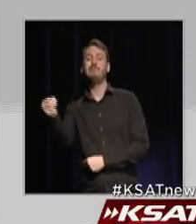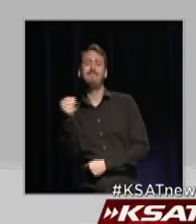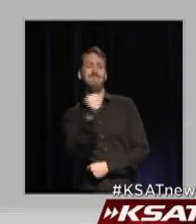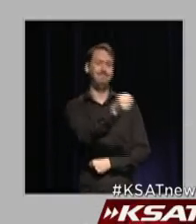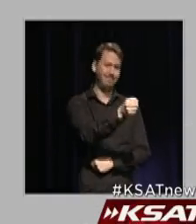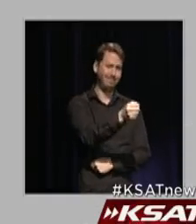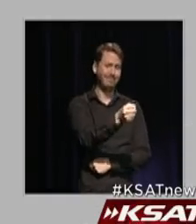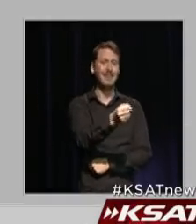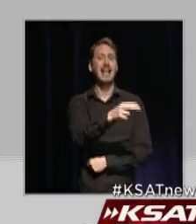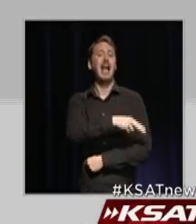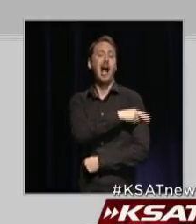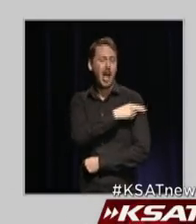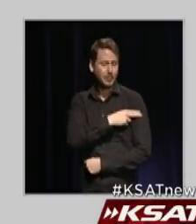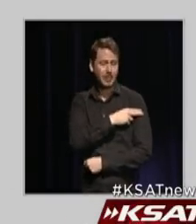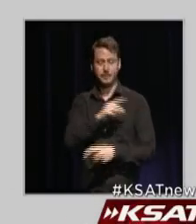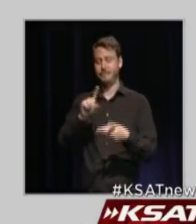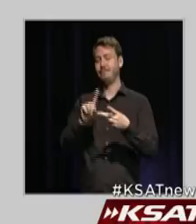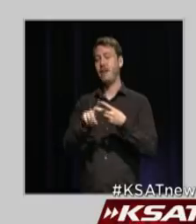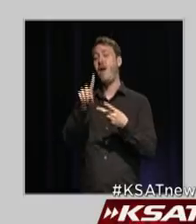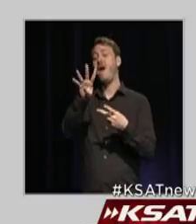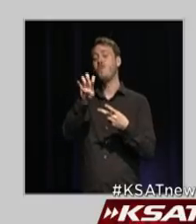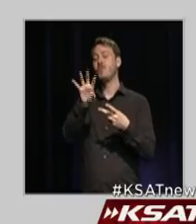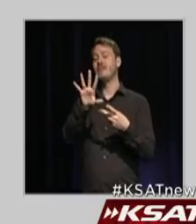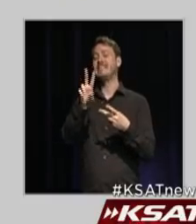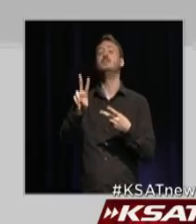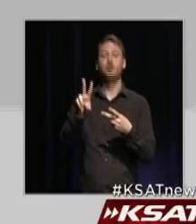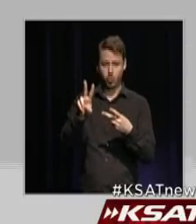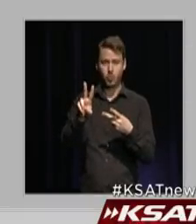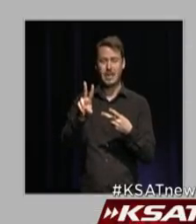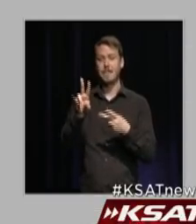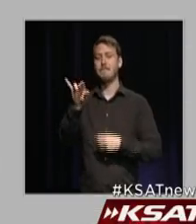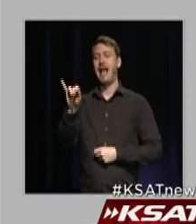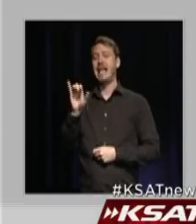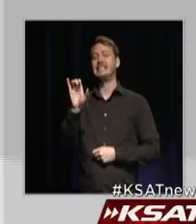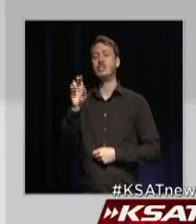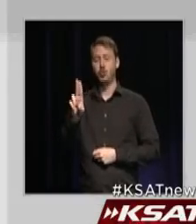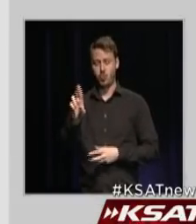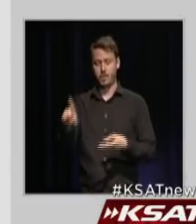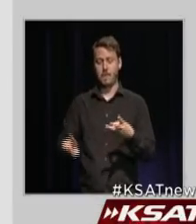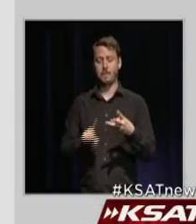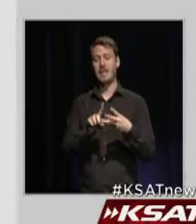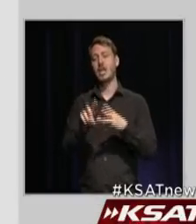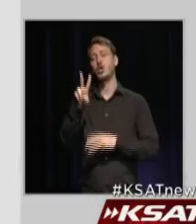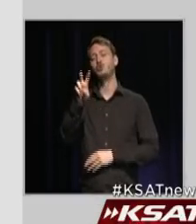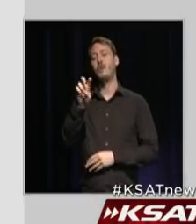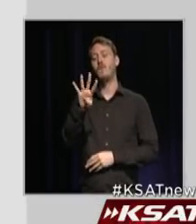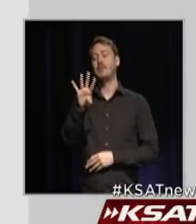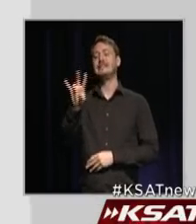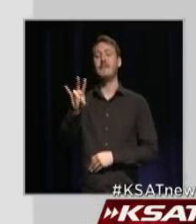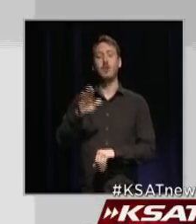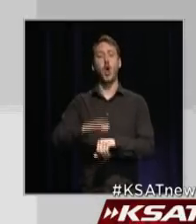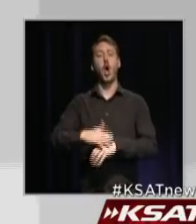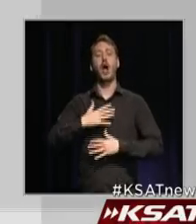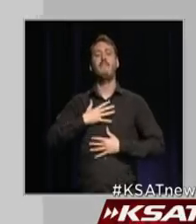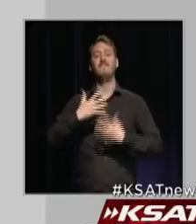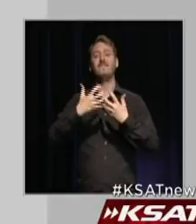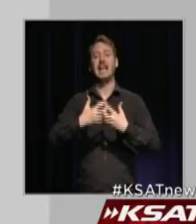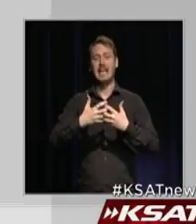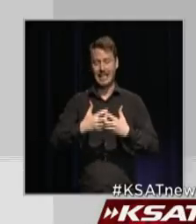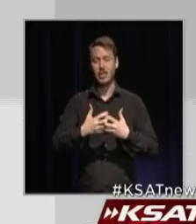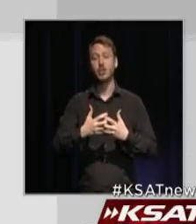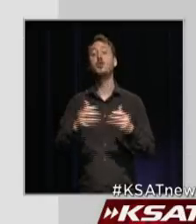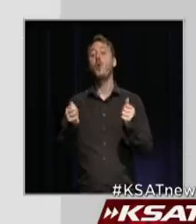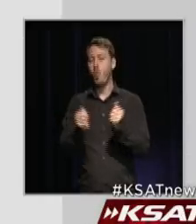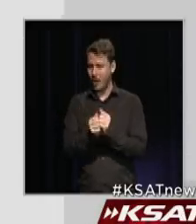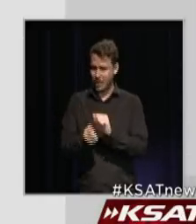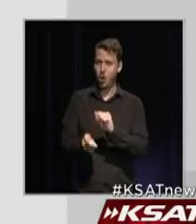24 hours, as well as 452 people in intensive care and 247 on ventilators with COVID-19.